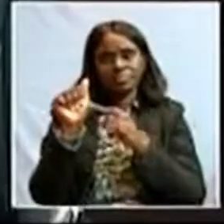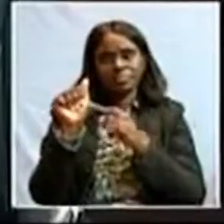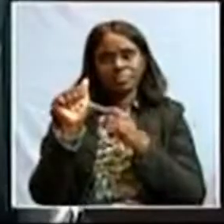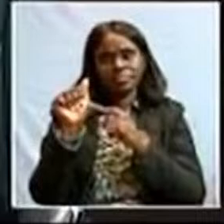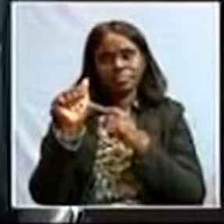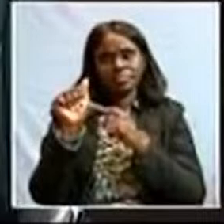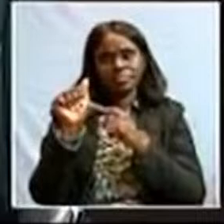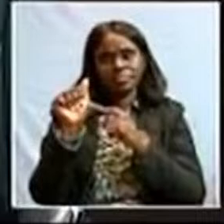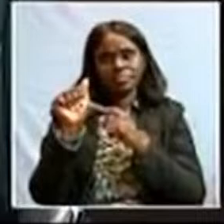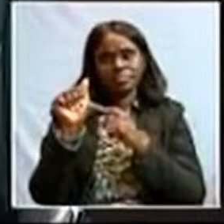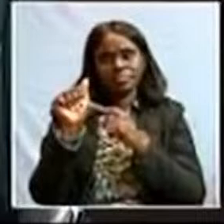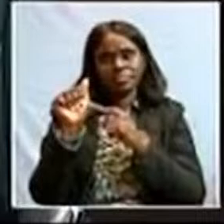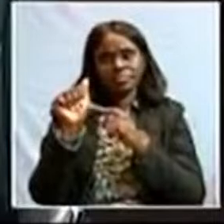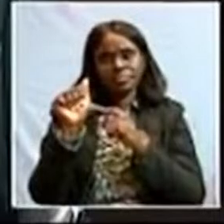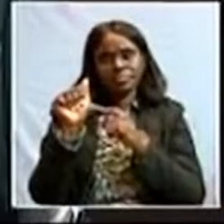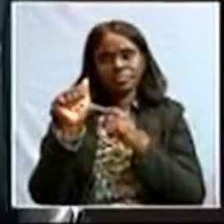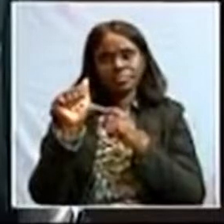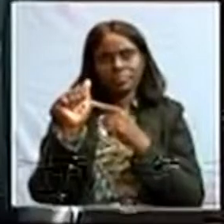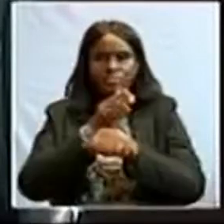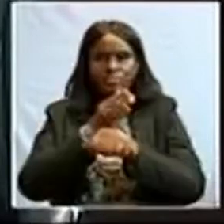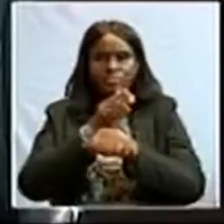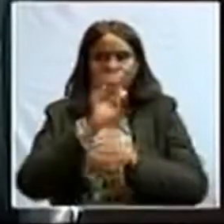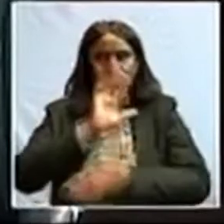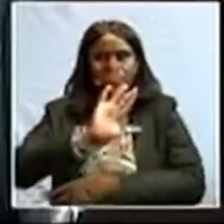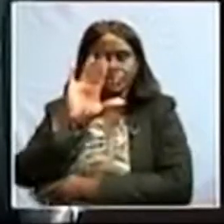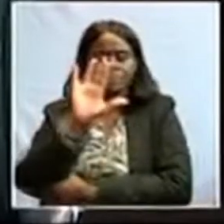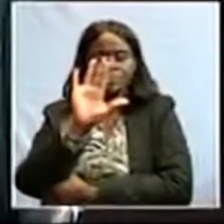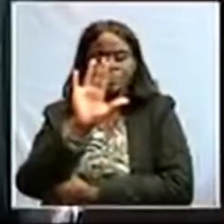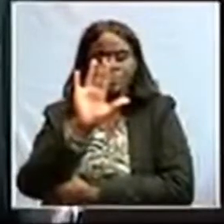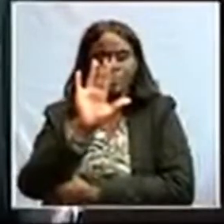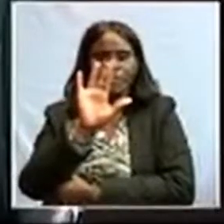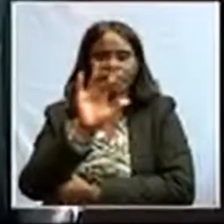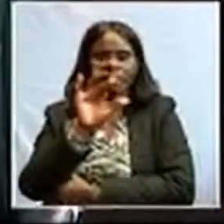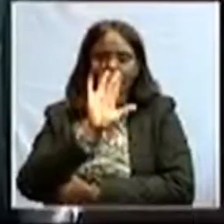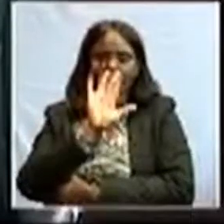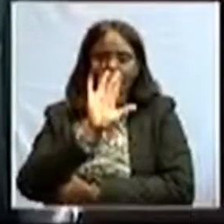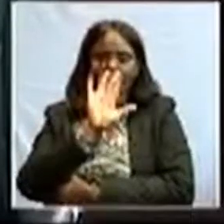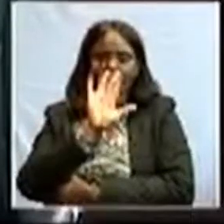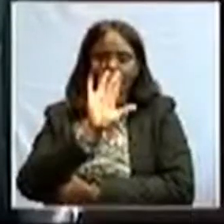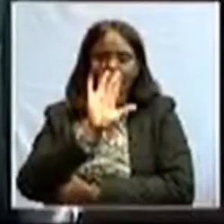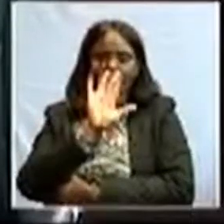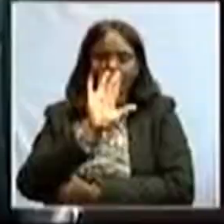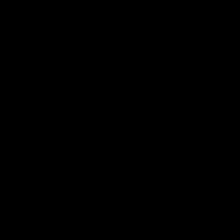appendix to your signature.